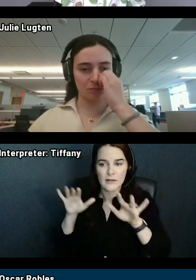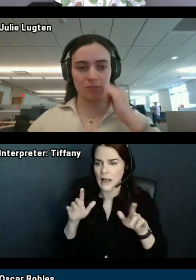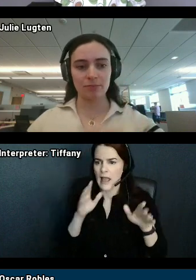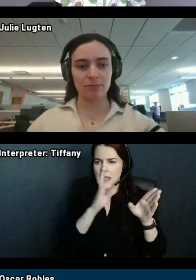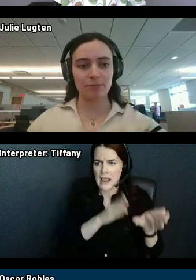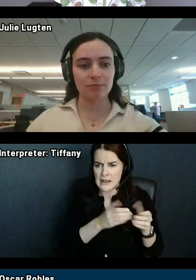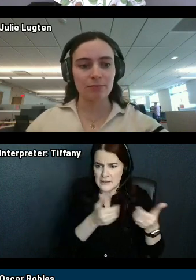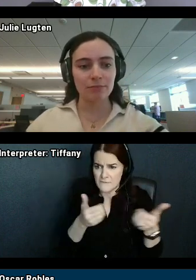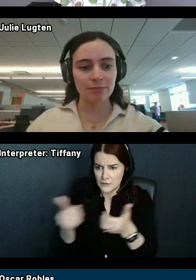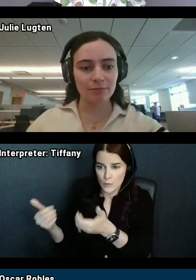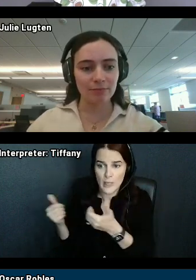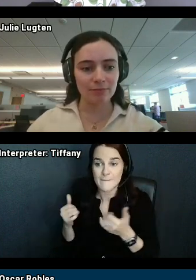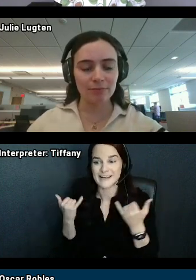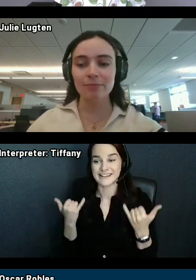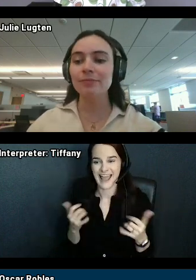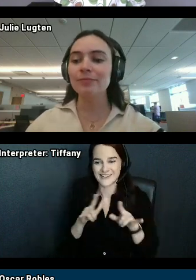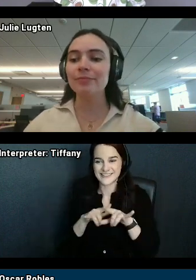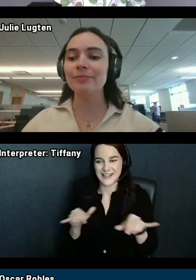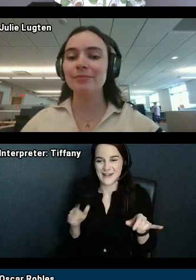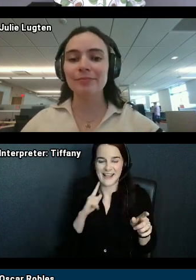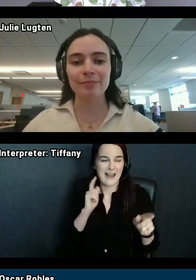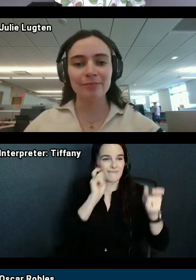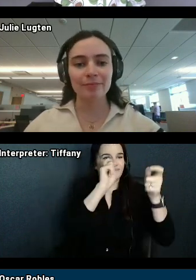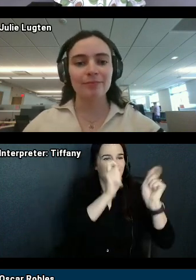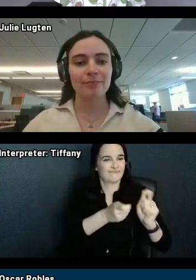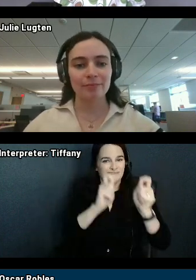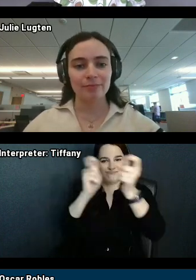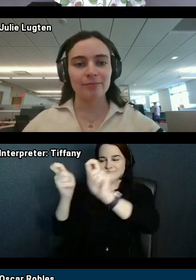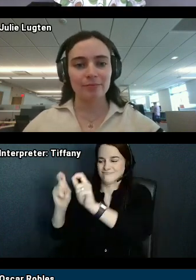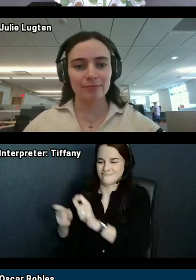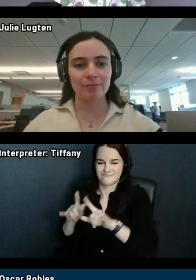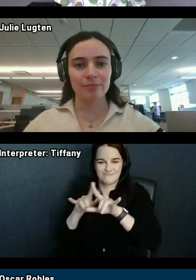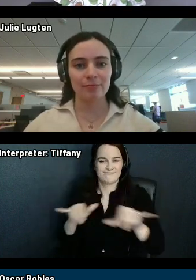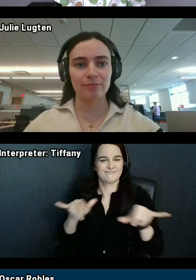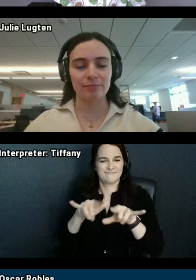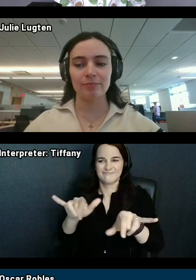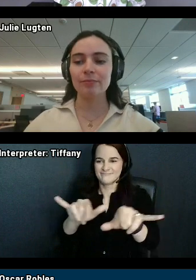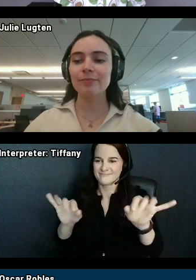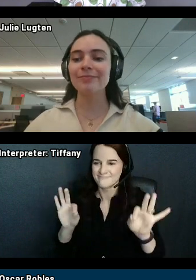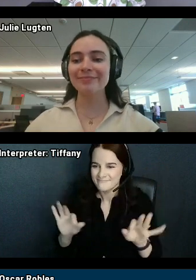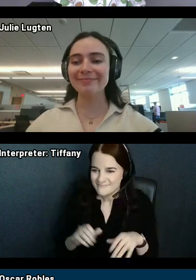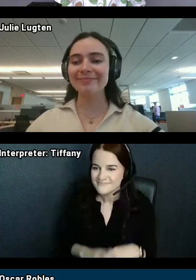the left sidebar, the middle, the right, all at the same time.